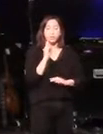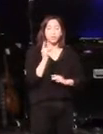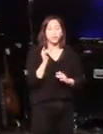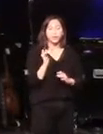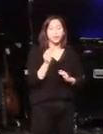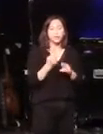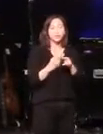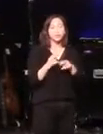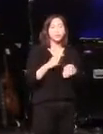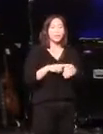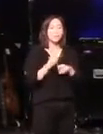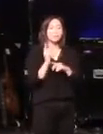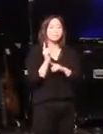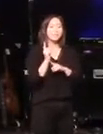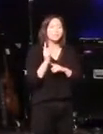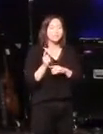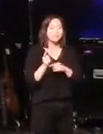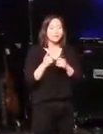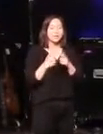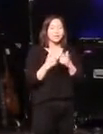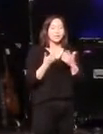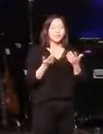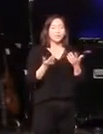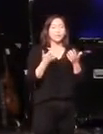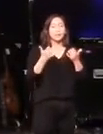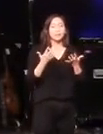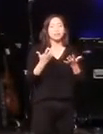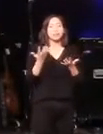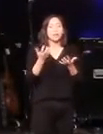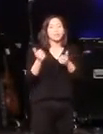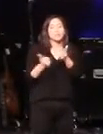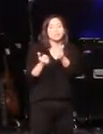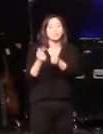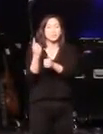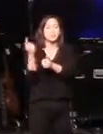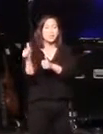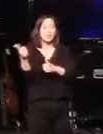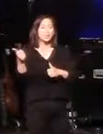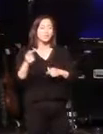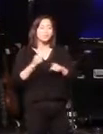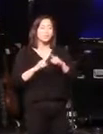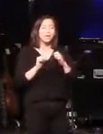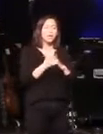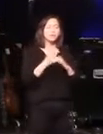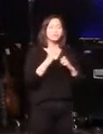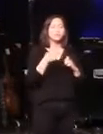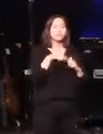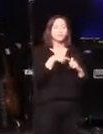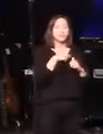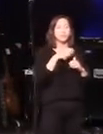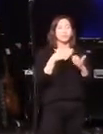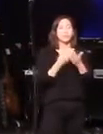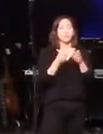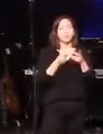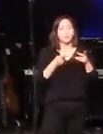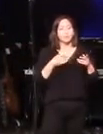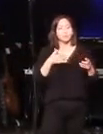But in that place, how do I find that place of like, no, God, I'm good, I'm content. I'm good with